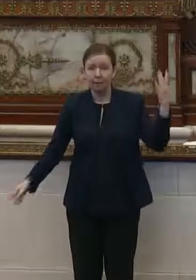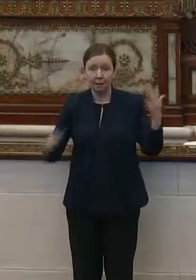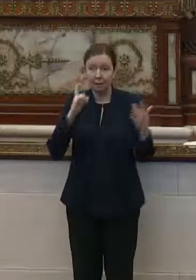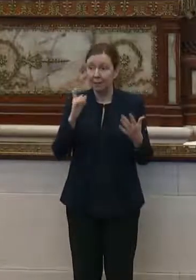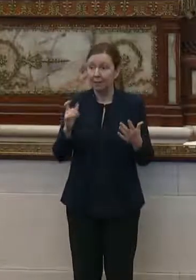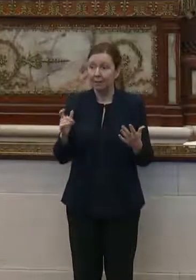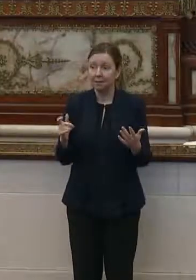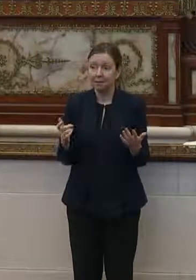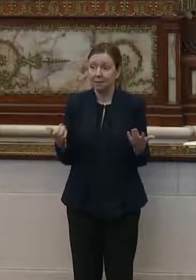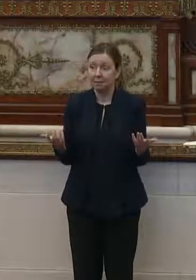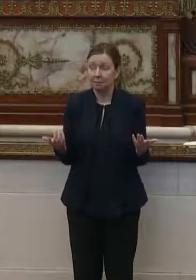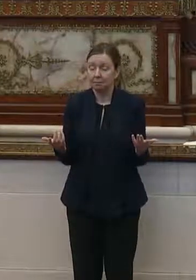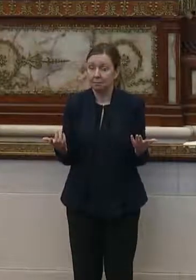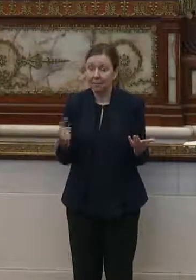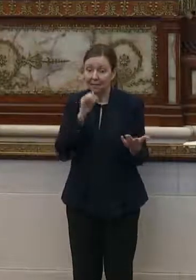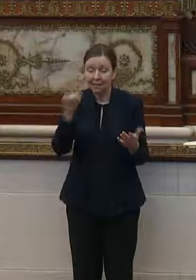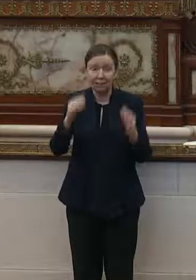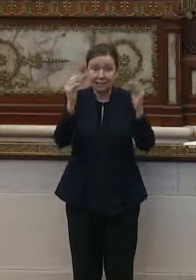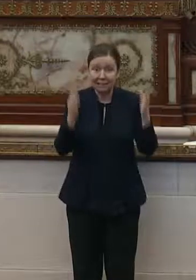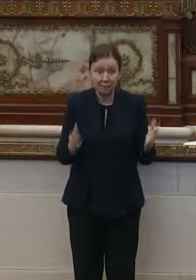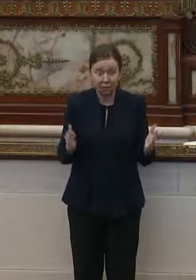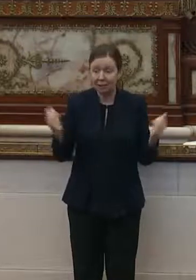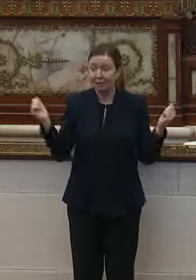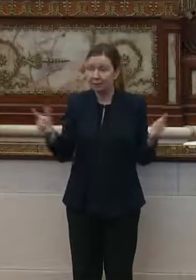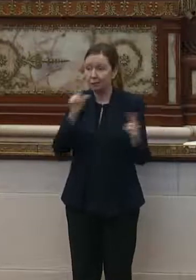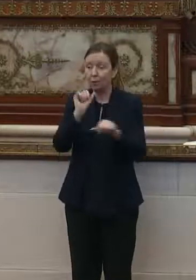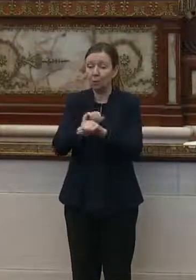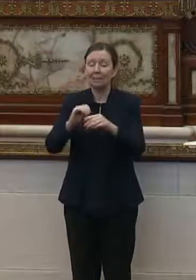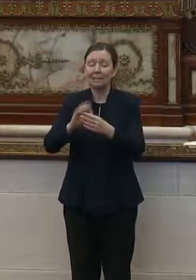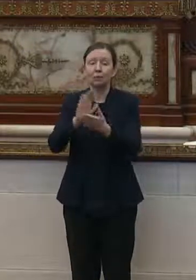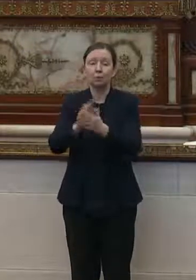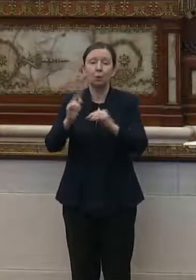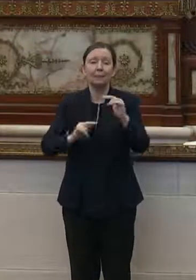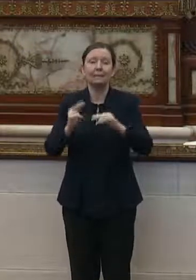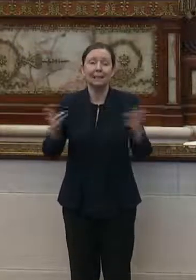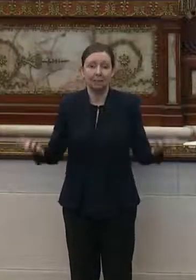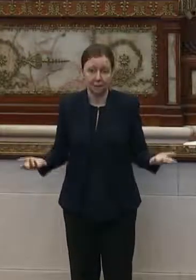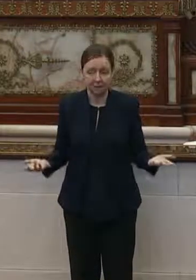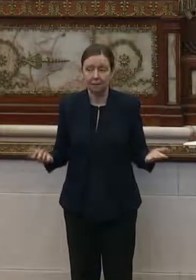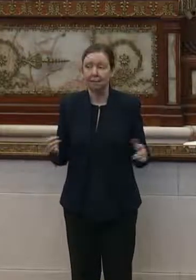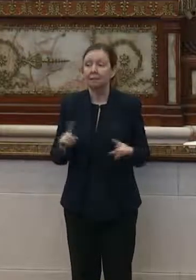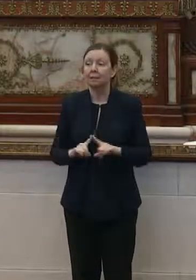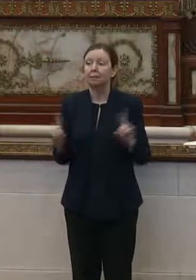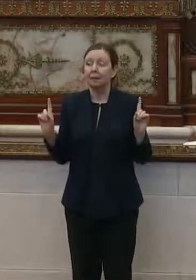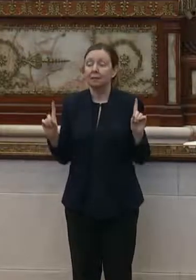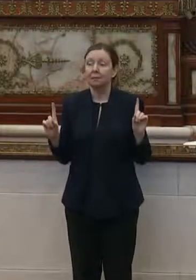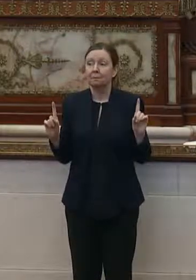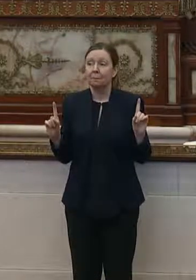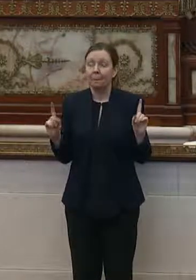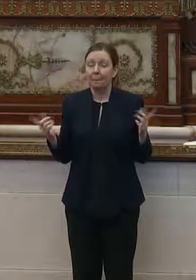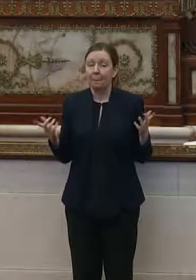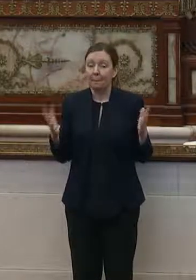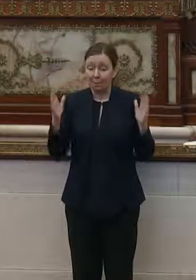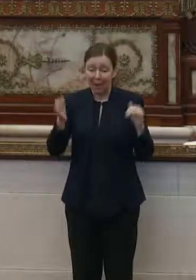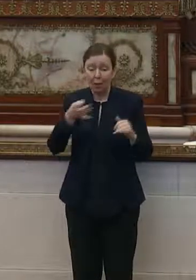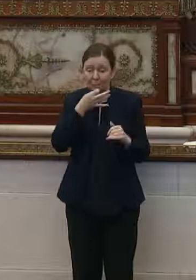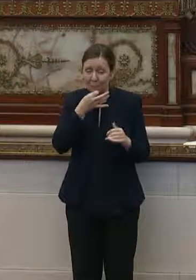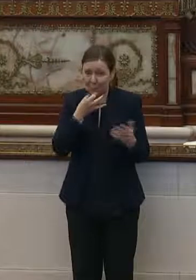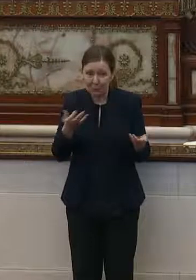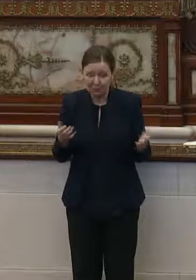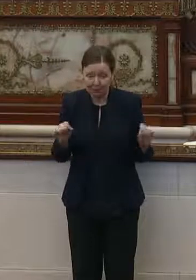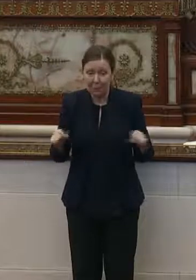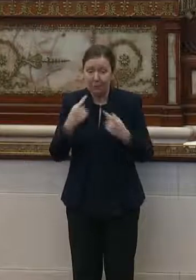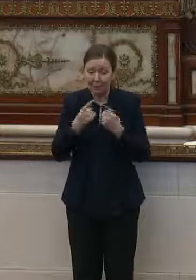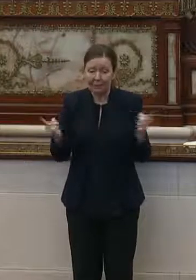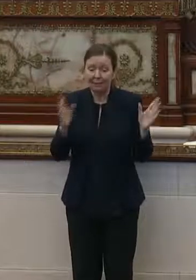said a number. It's not just teachers, it's everybody who works in a school building. But I hope soon to be able to